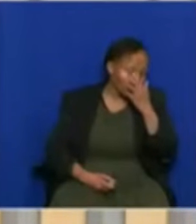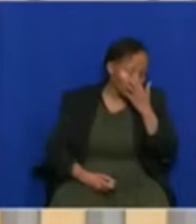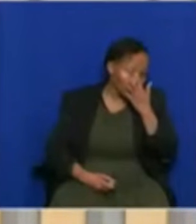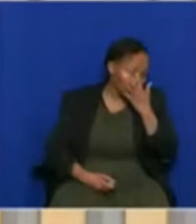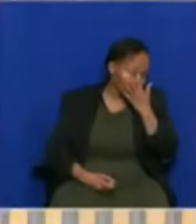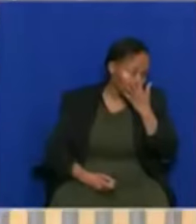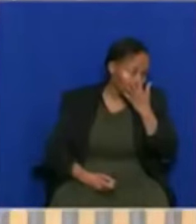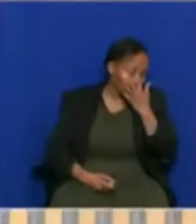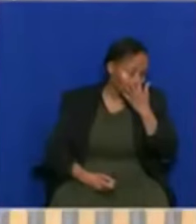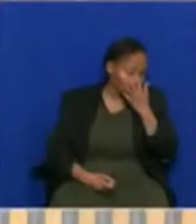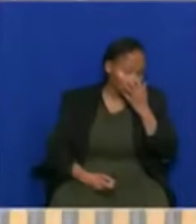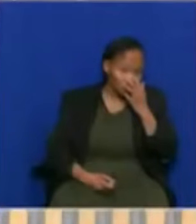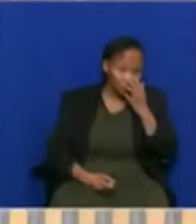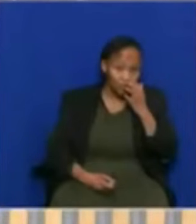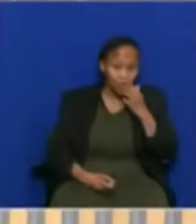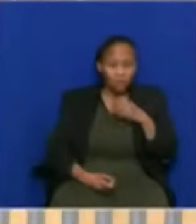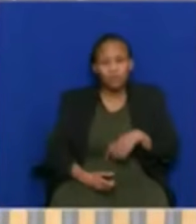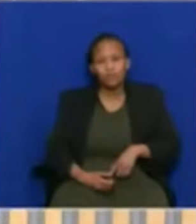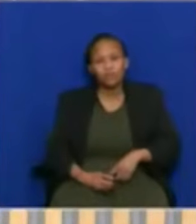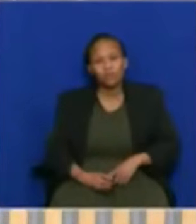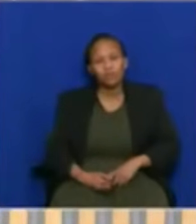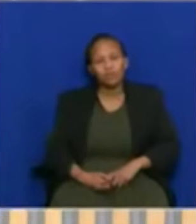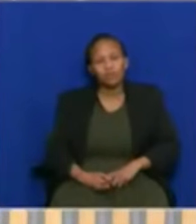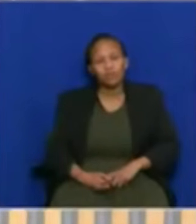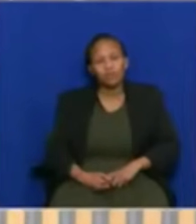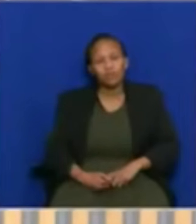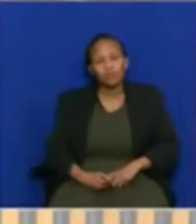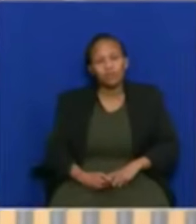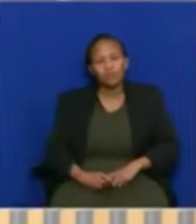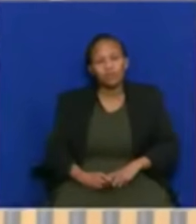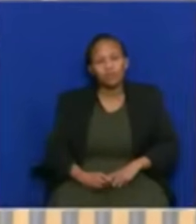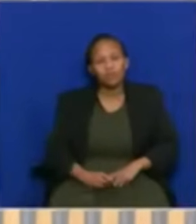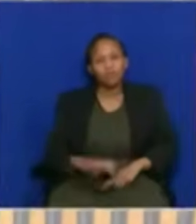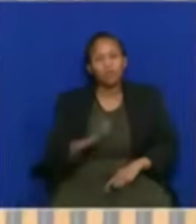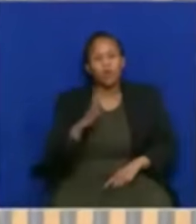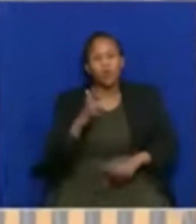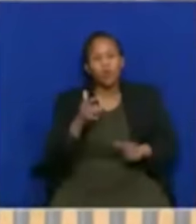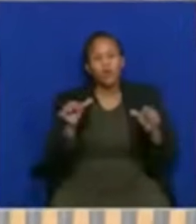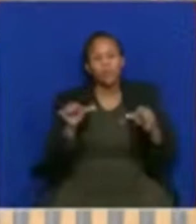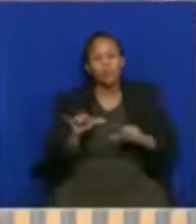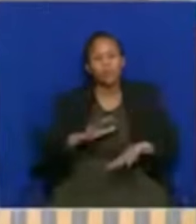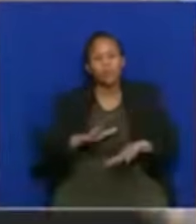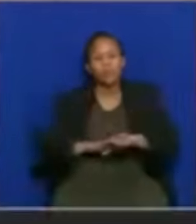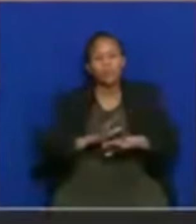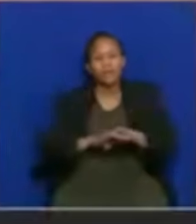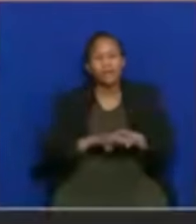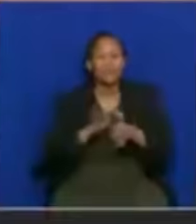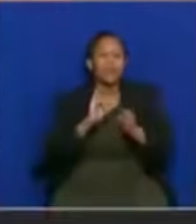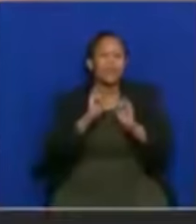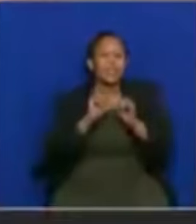We'll come back at 20 to 12. Let's adjourn. Thank you.